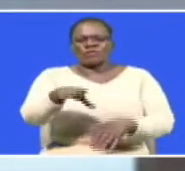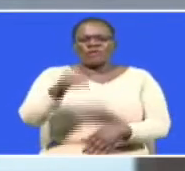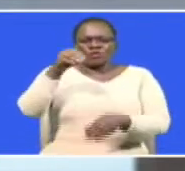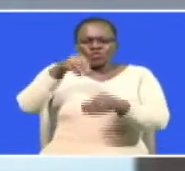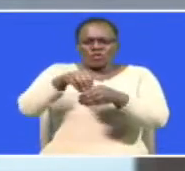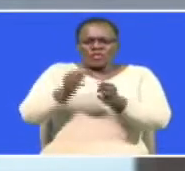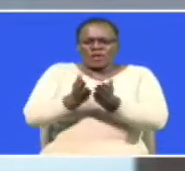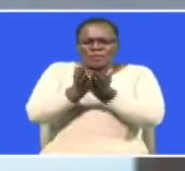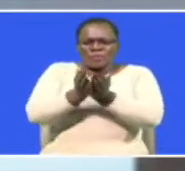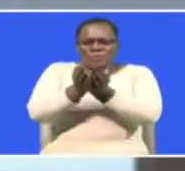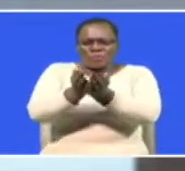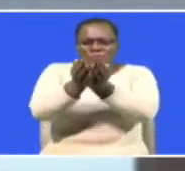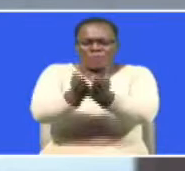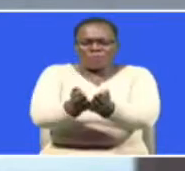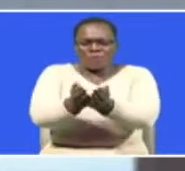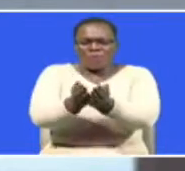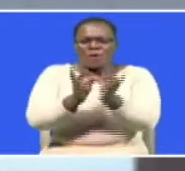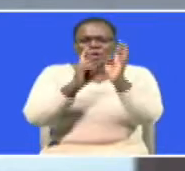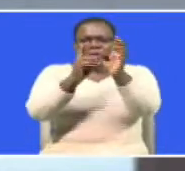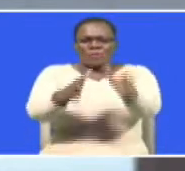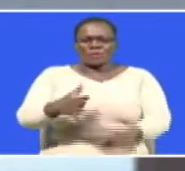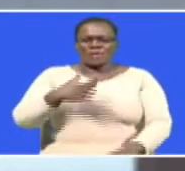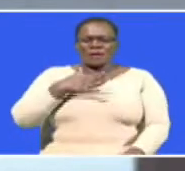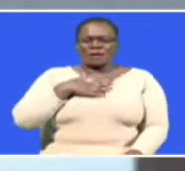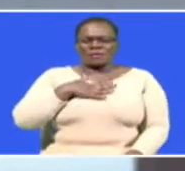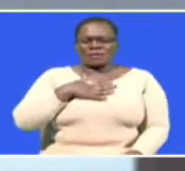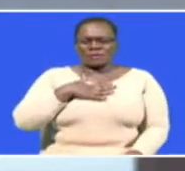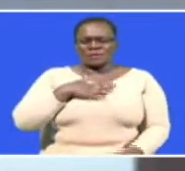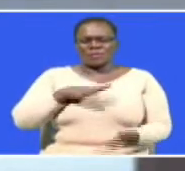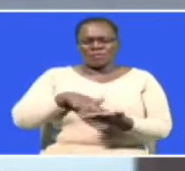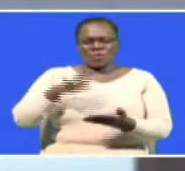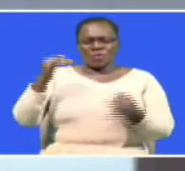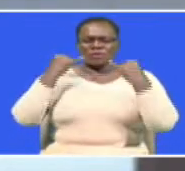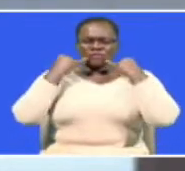cruise ships. Our Coast-based reporter Tobias Chenji with more.